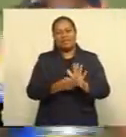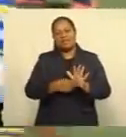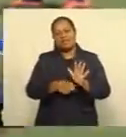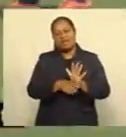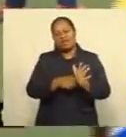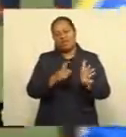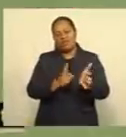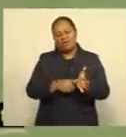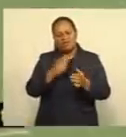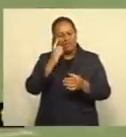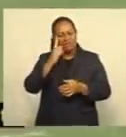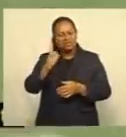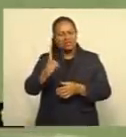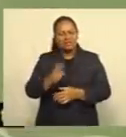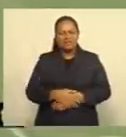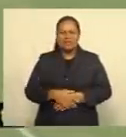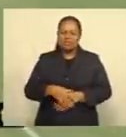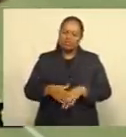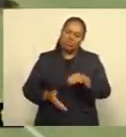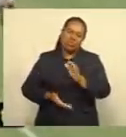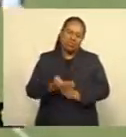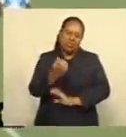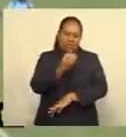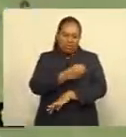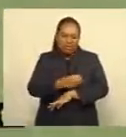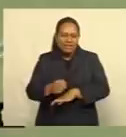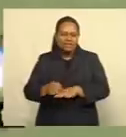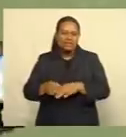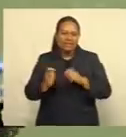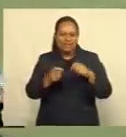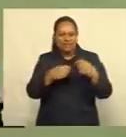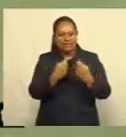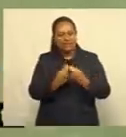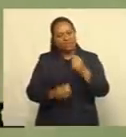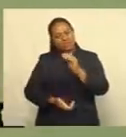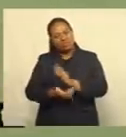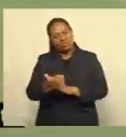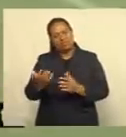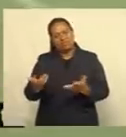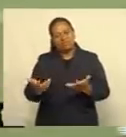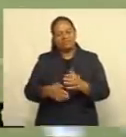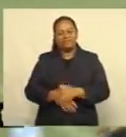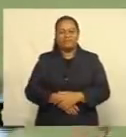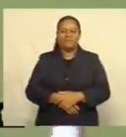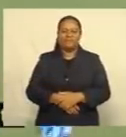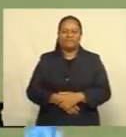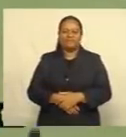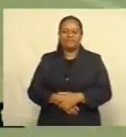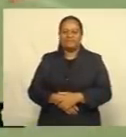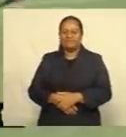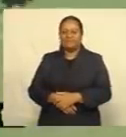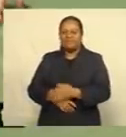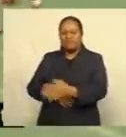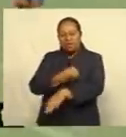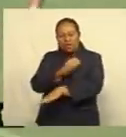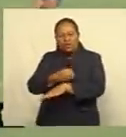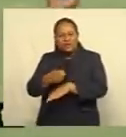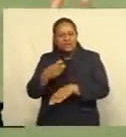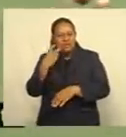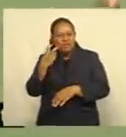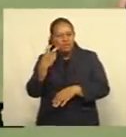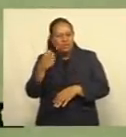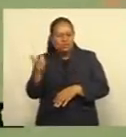the possibility of having an overseas team come over. If there is an appetite for an overseas team touring into